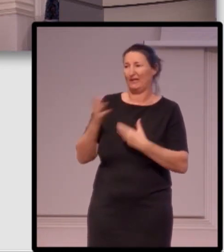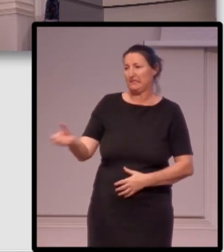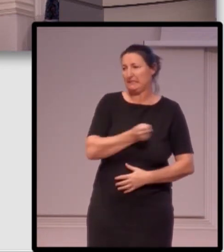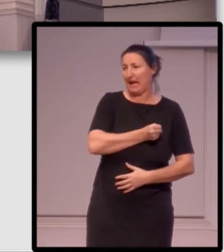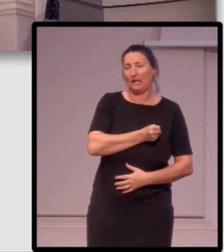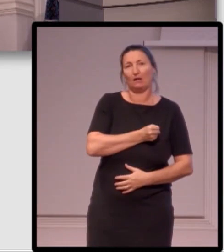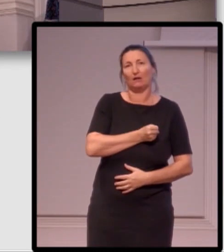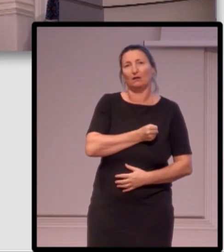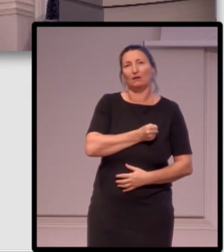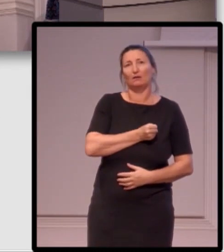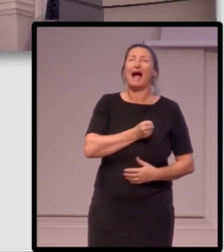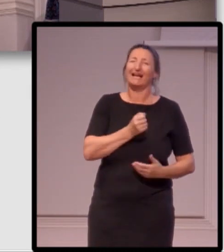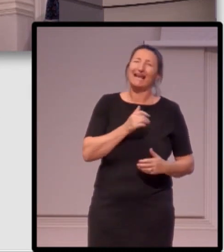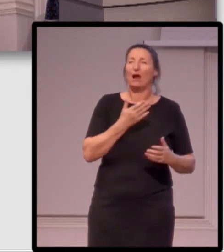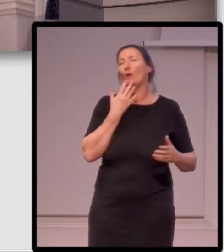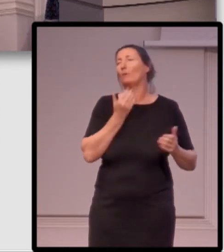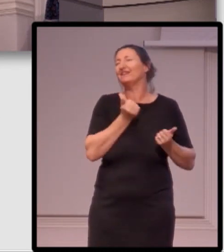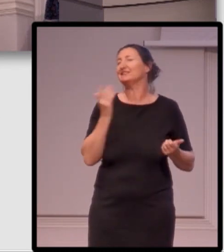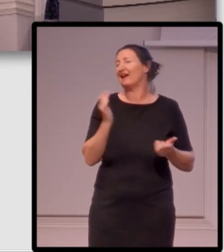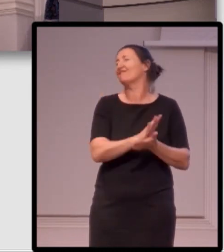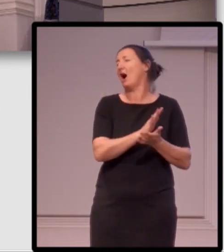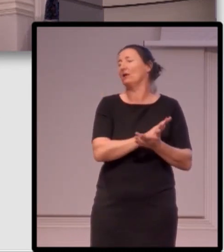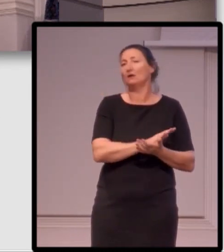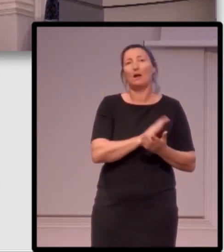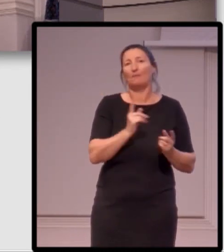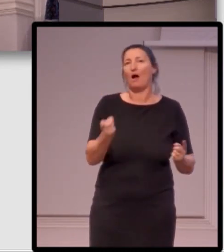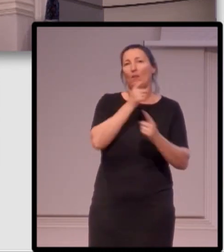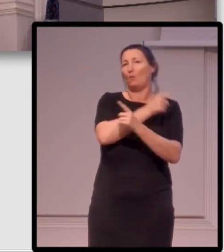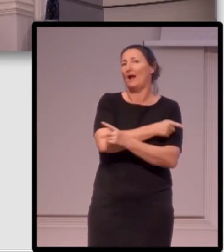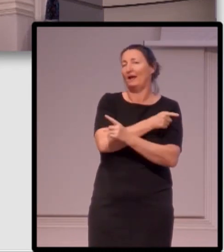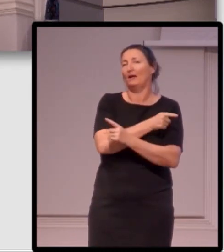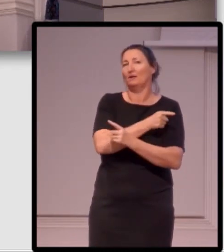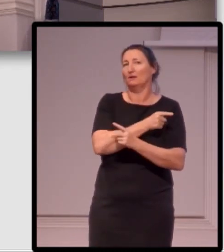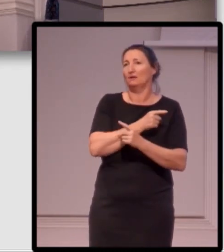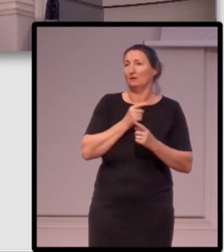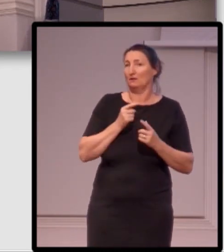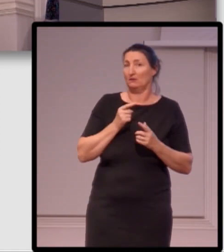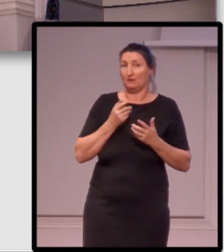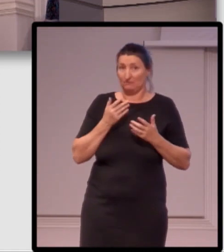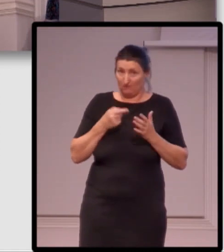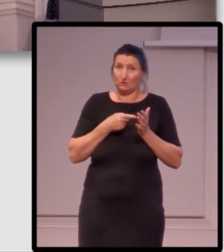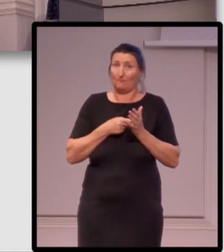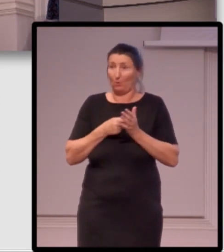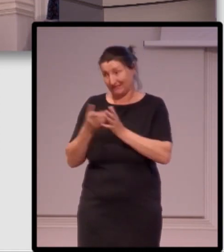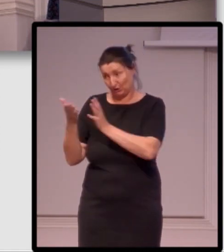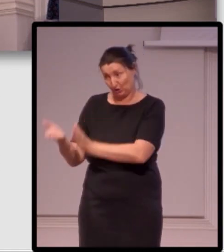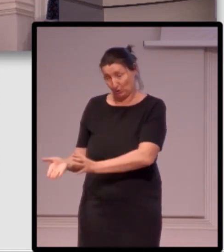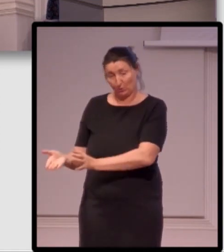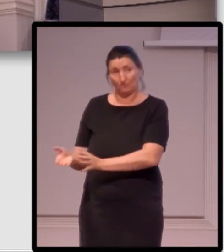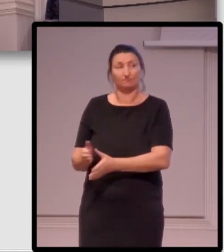and then maybe we'll have a bit of fun at the end. And ours is, a third of it is about our stuff. The other bits is all about you as